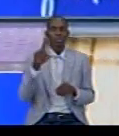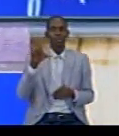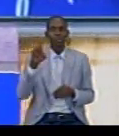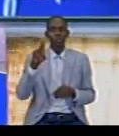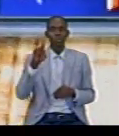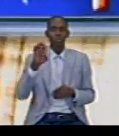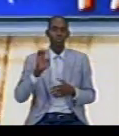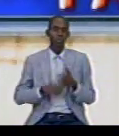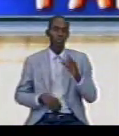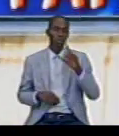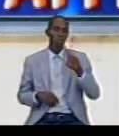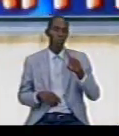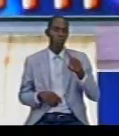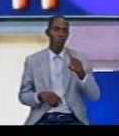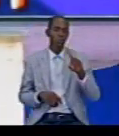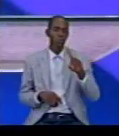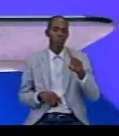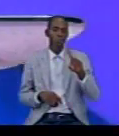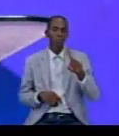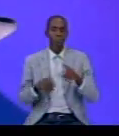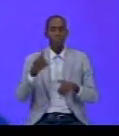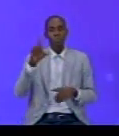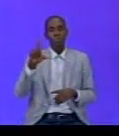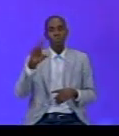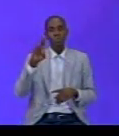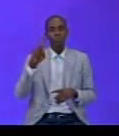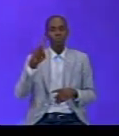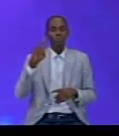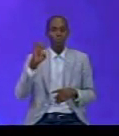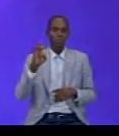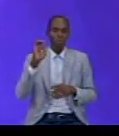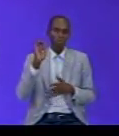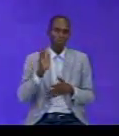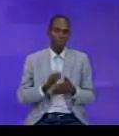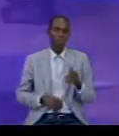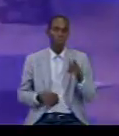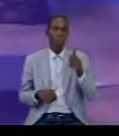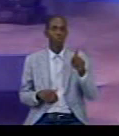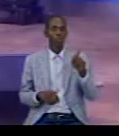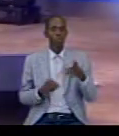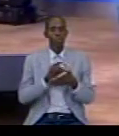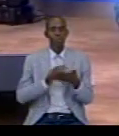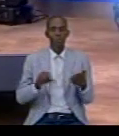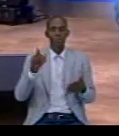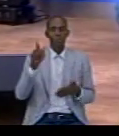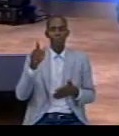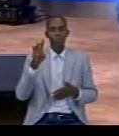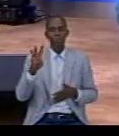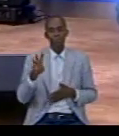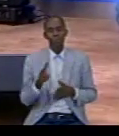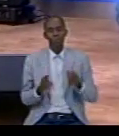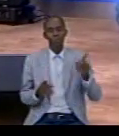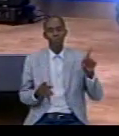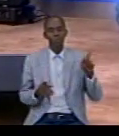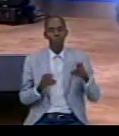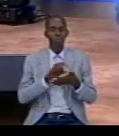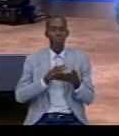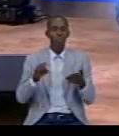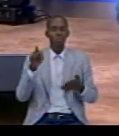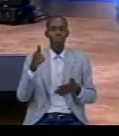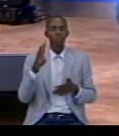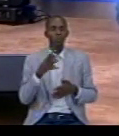chapter 21, we're reading from verse 24. In Luke 21:24, and they